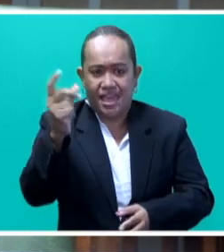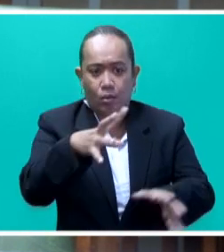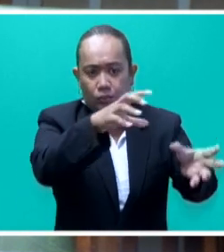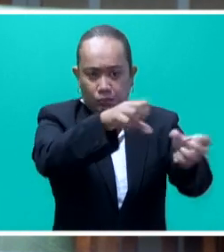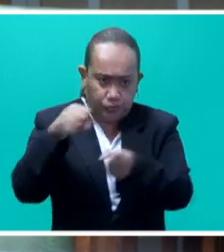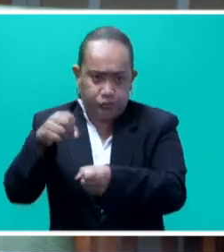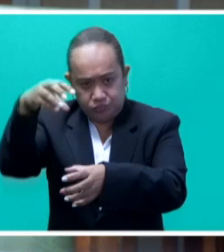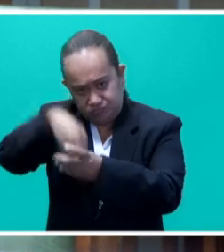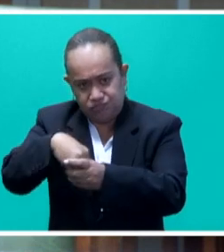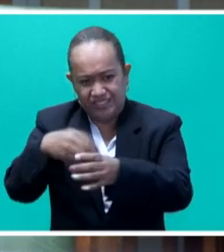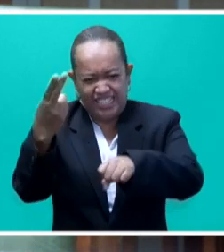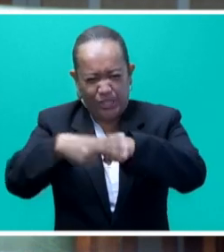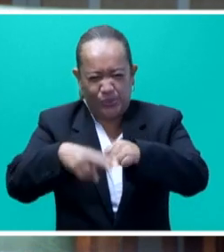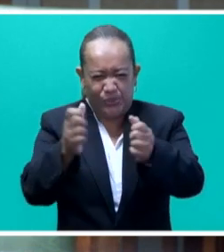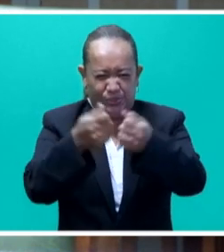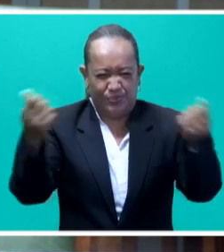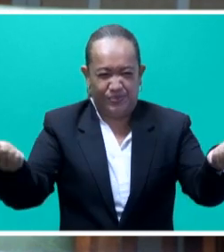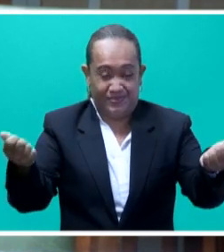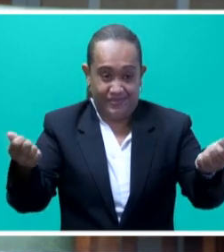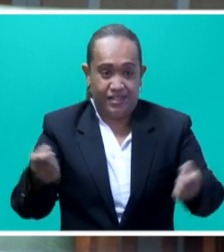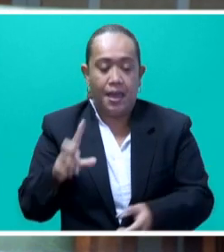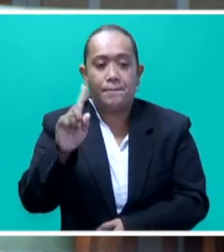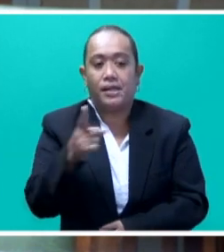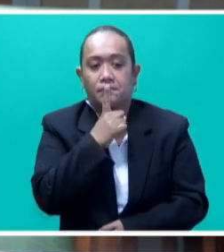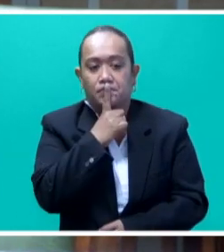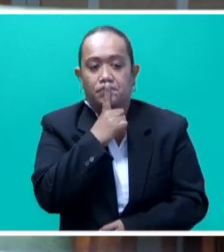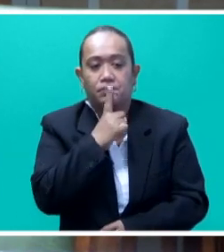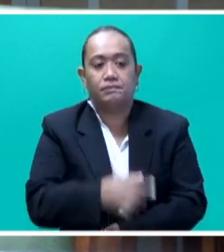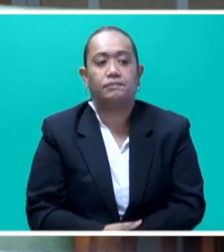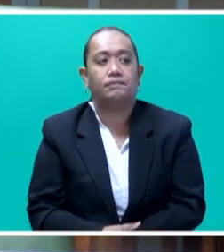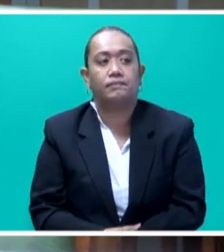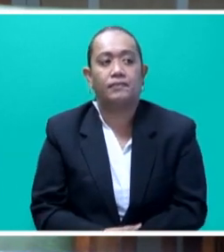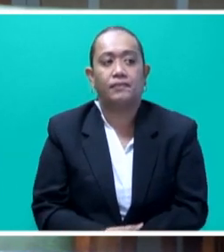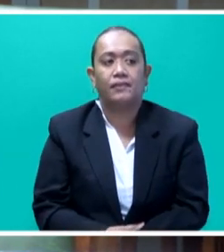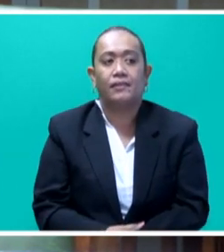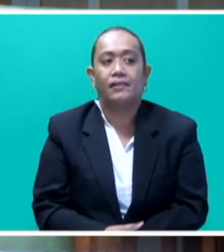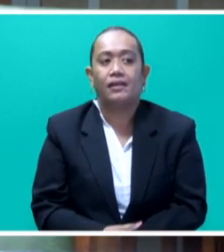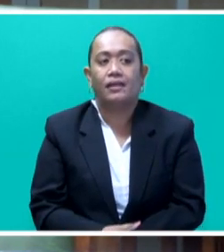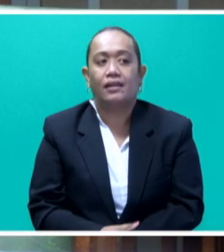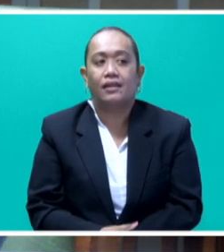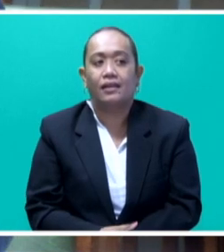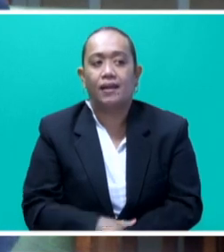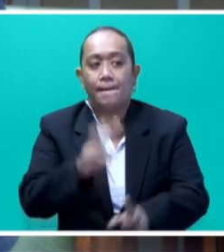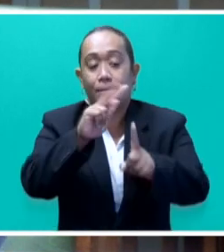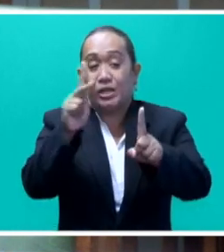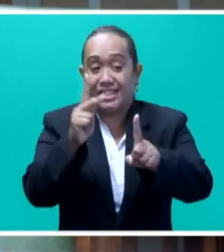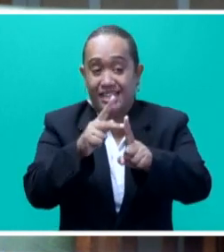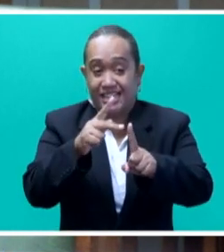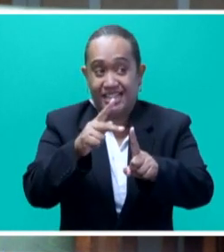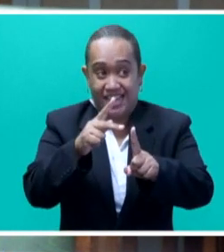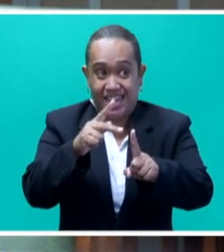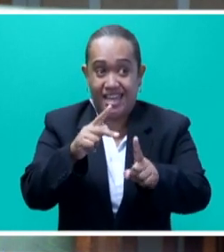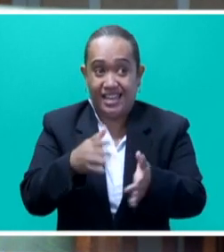those politicians. But they do not utter a word. They do not utter a word because it's politically expedient for them to do